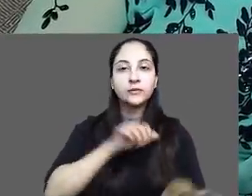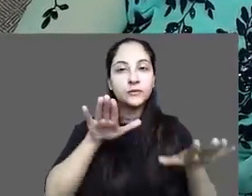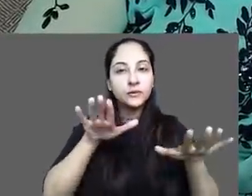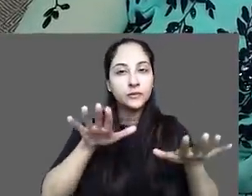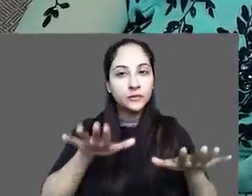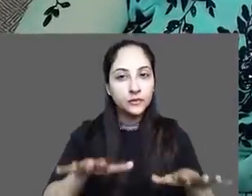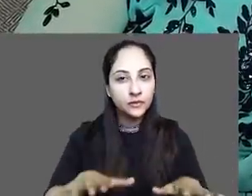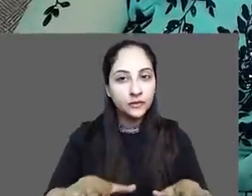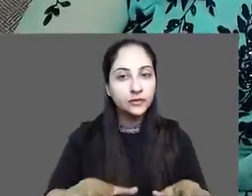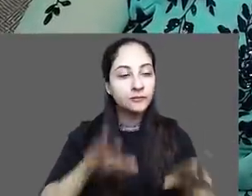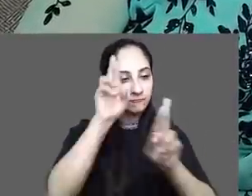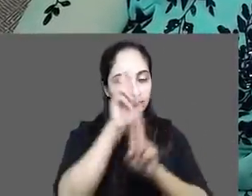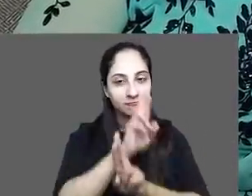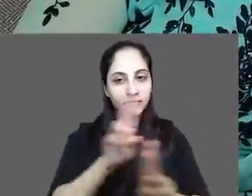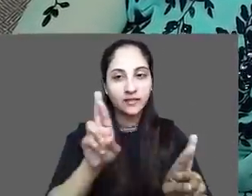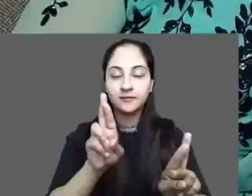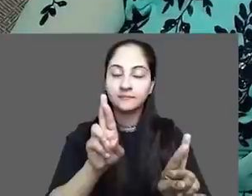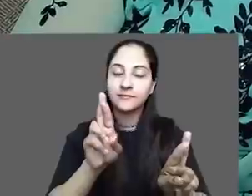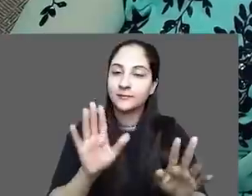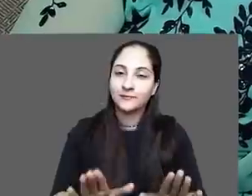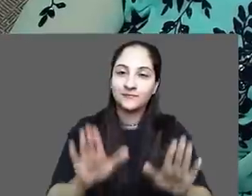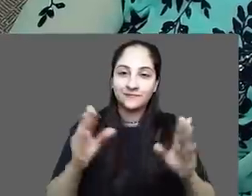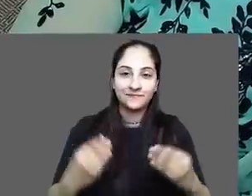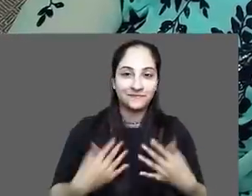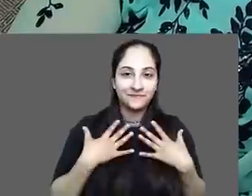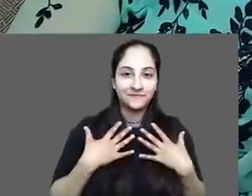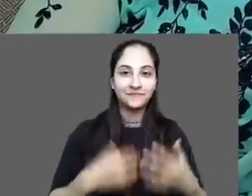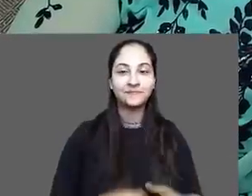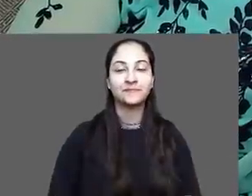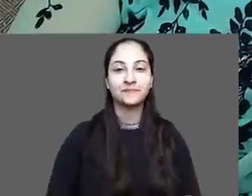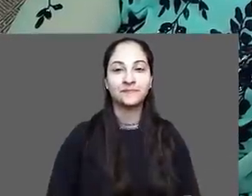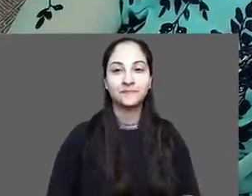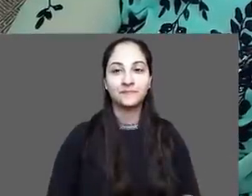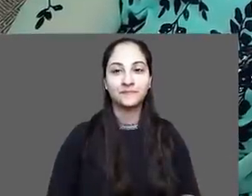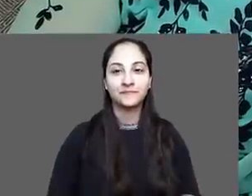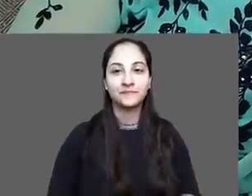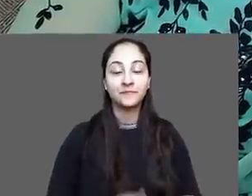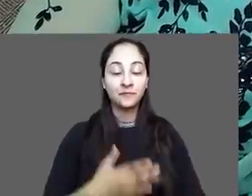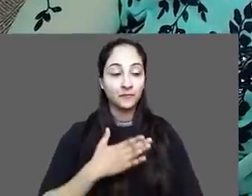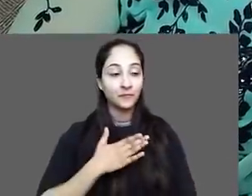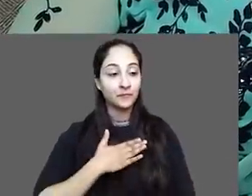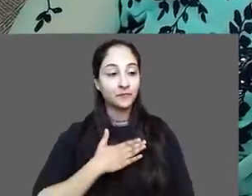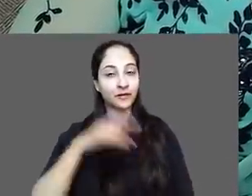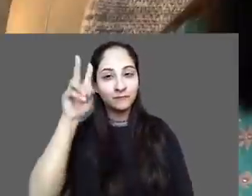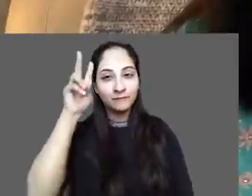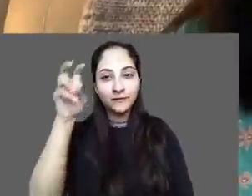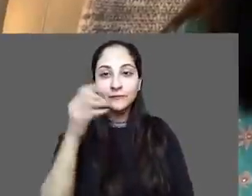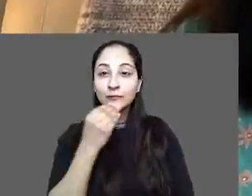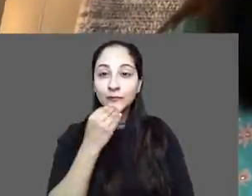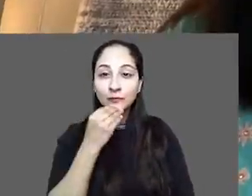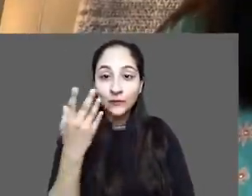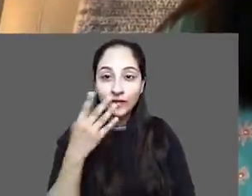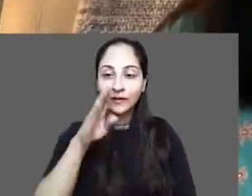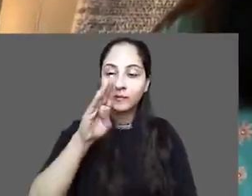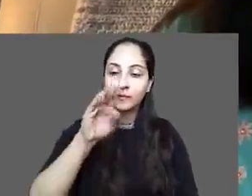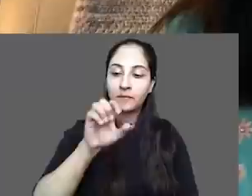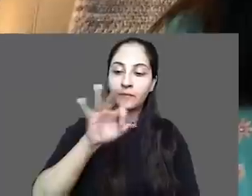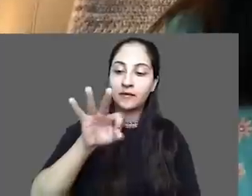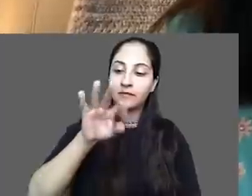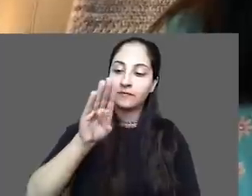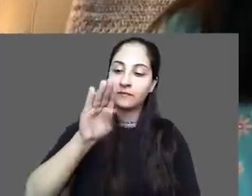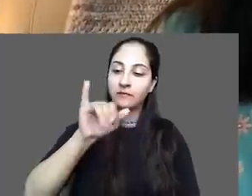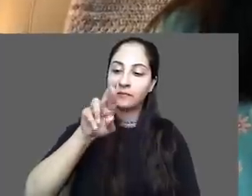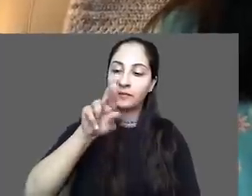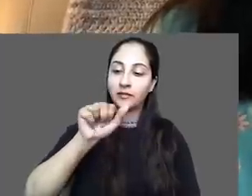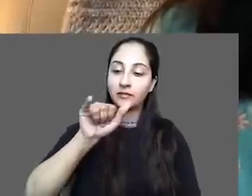the Jamaat with such calmness and treating everyone with dignity and respect. My favorite celebratory